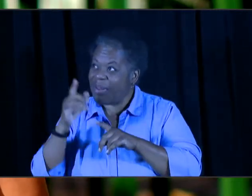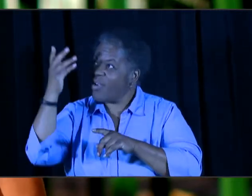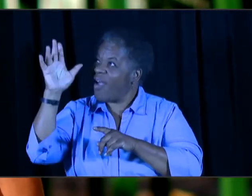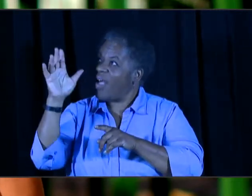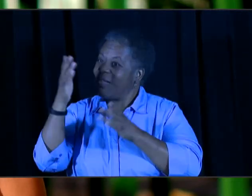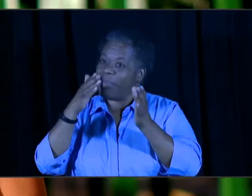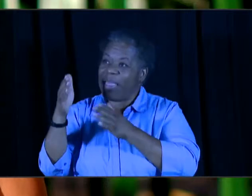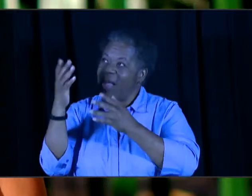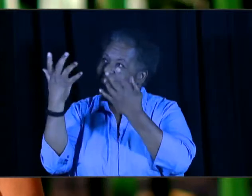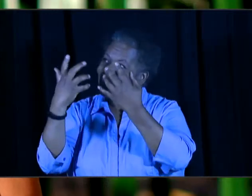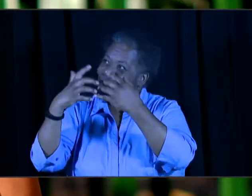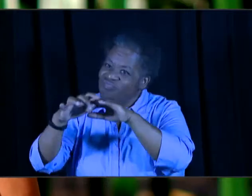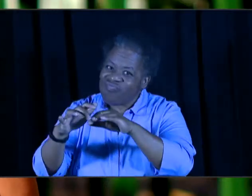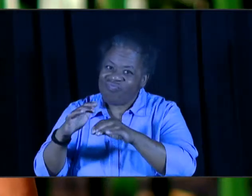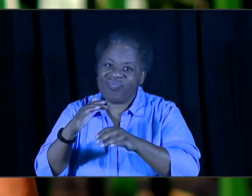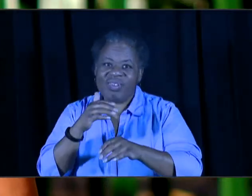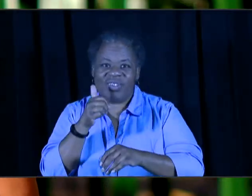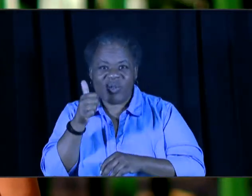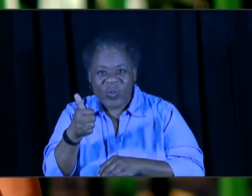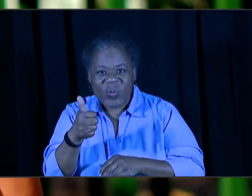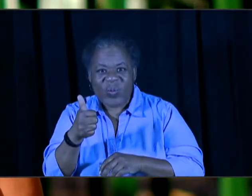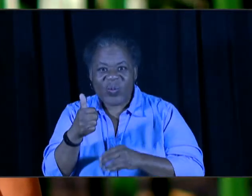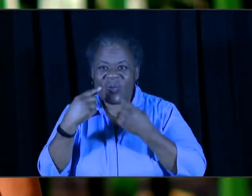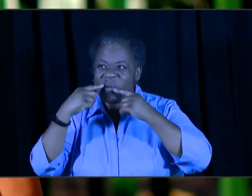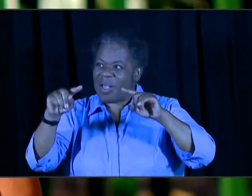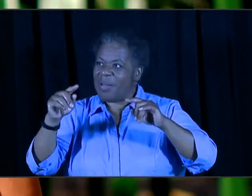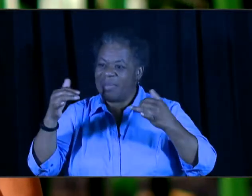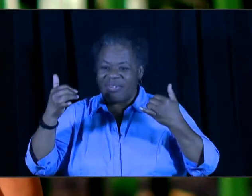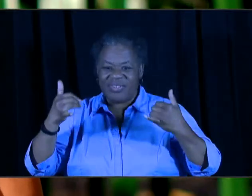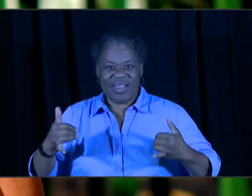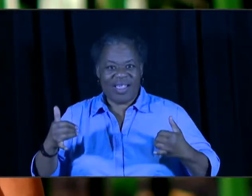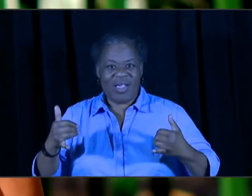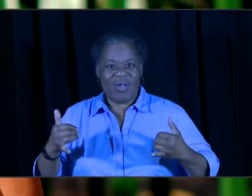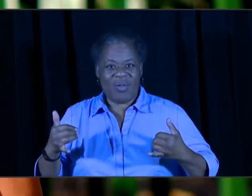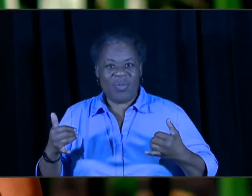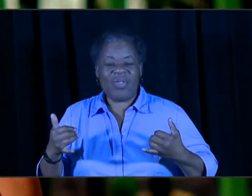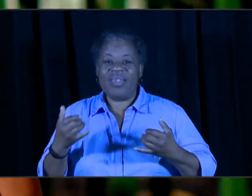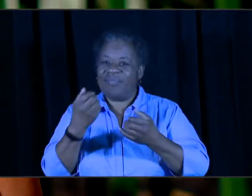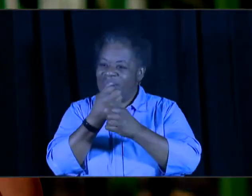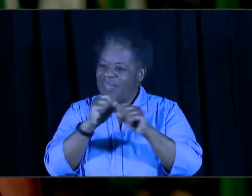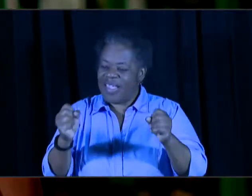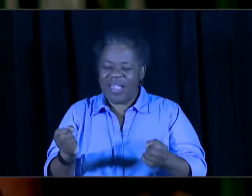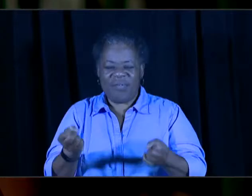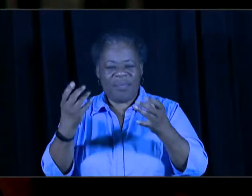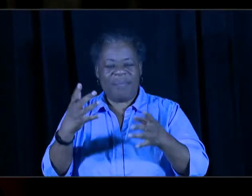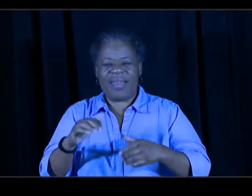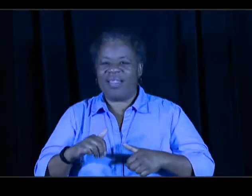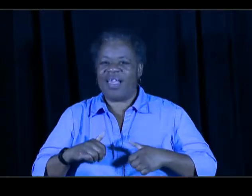good, to accomplish what is now being done, the saving of many lives."